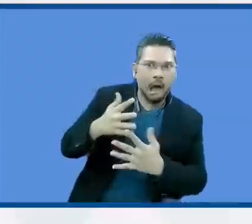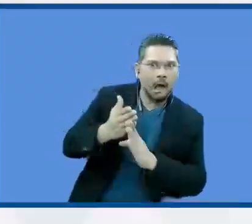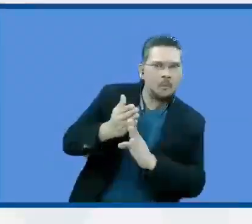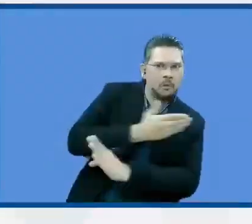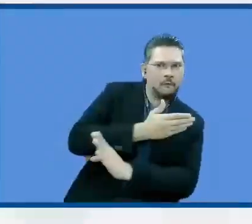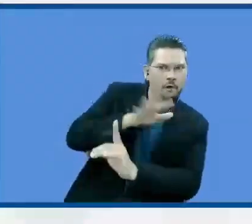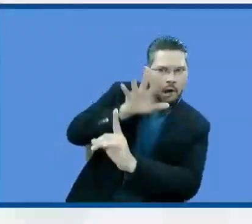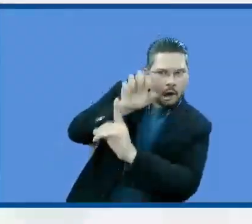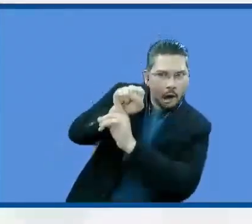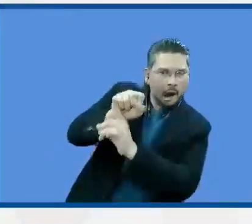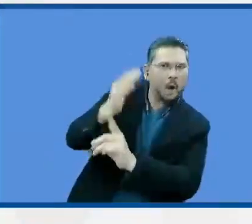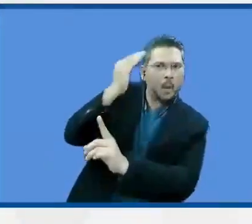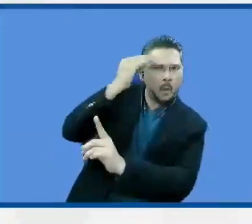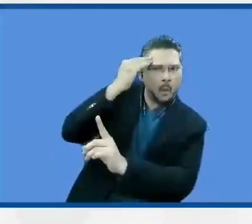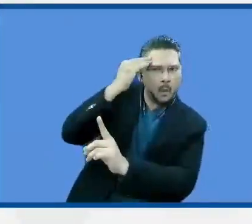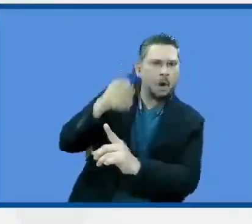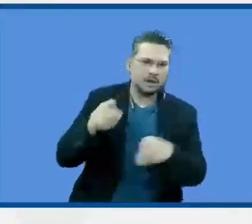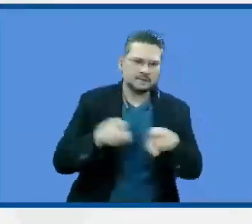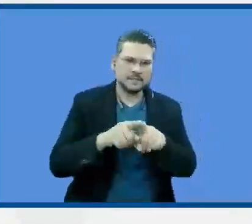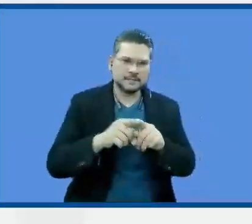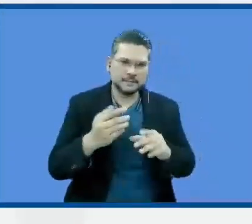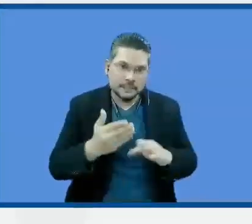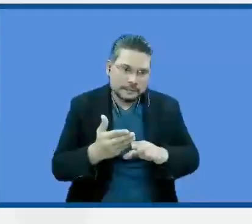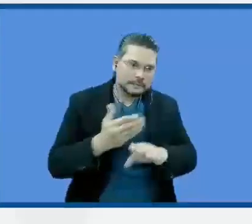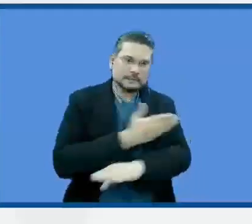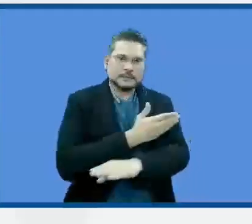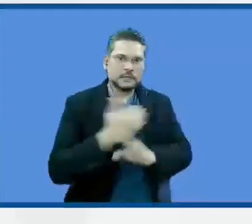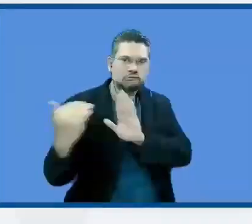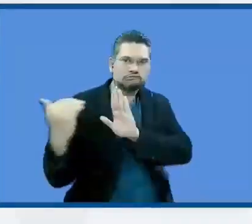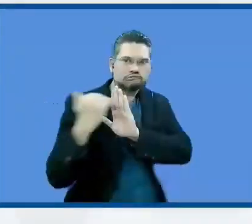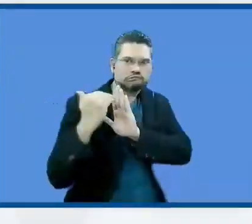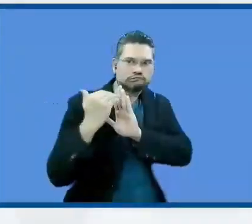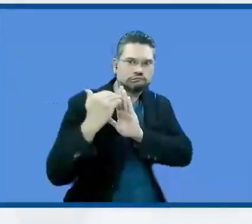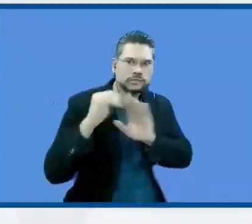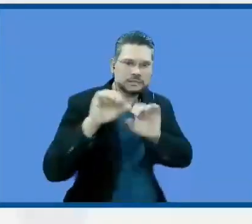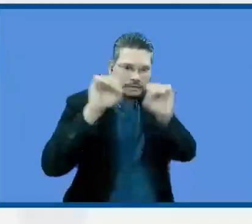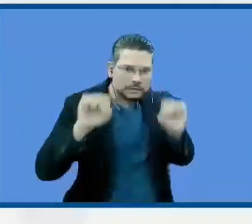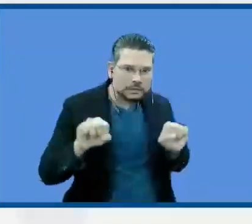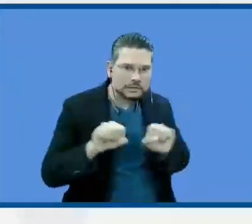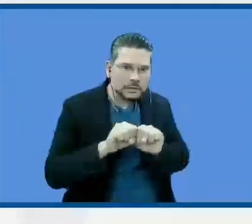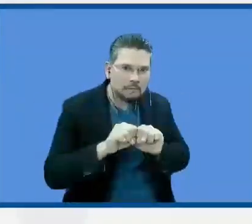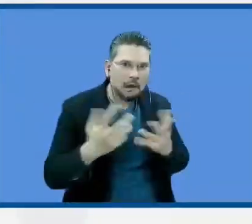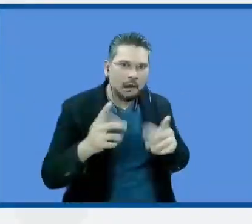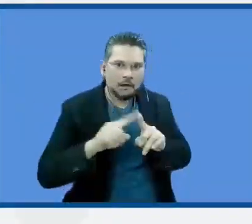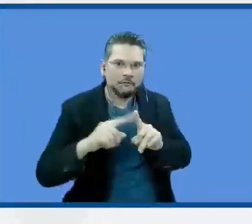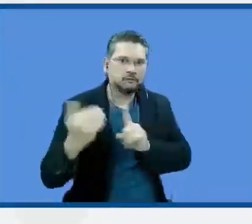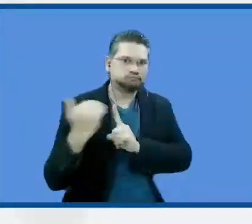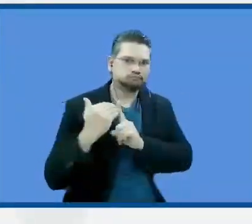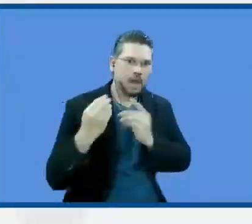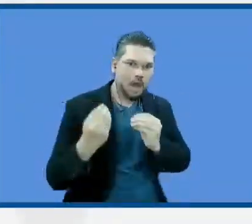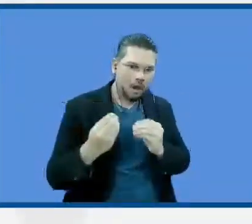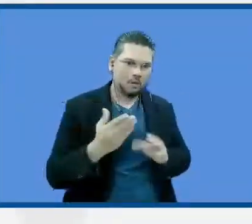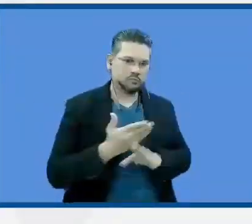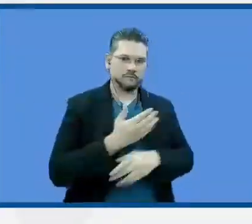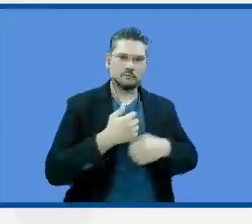warning systems, and plans for efficient public communication. Science and technology are key, of course, to data